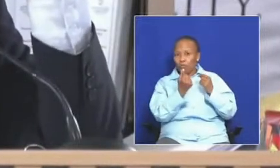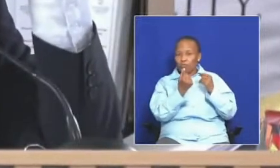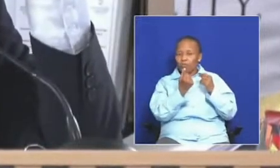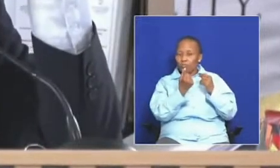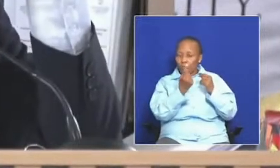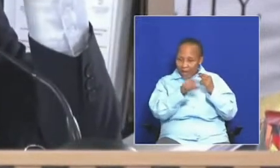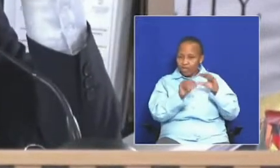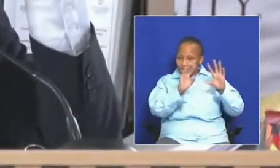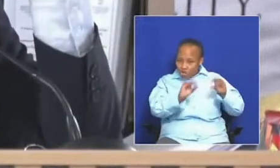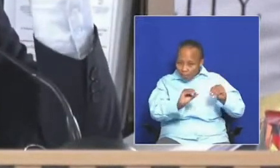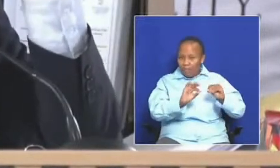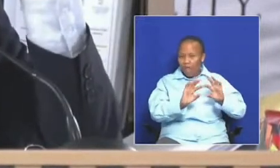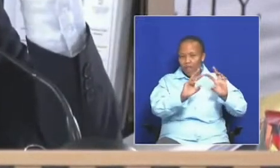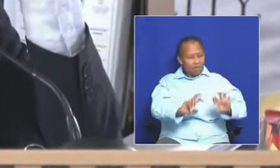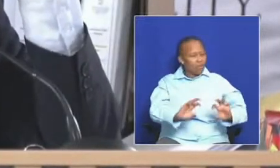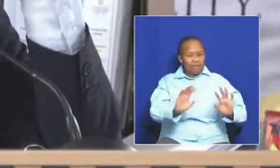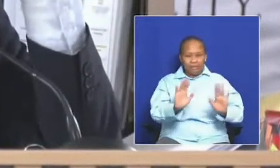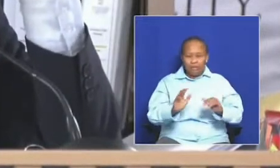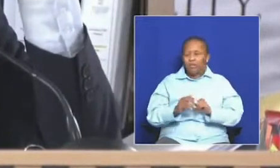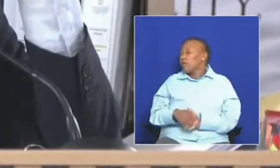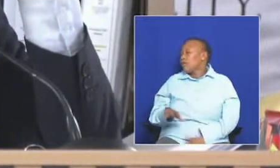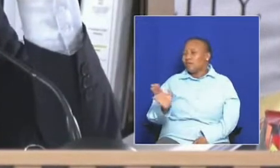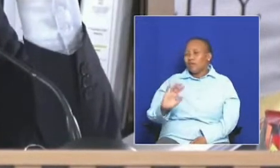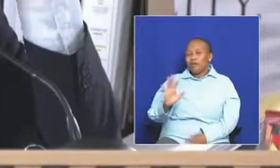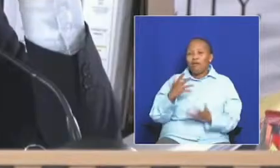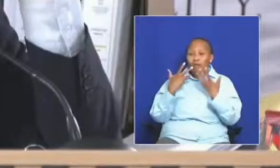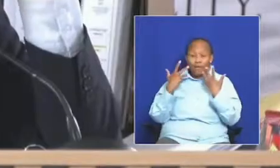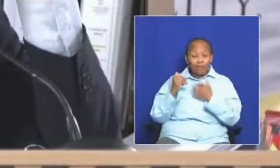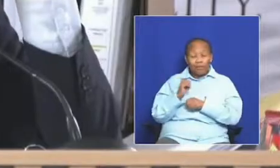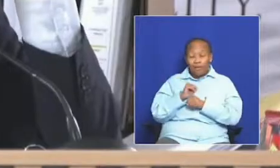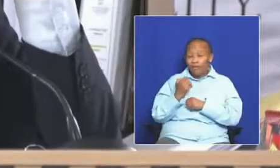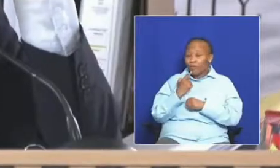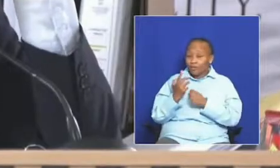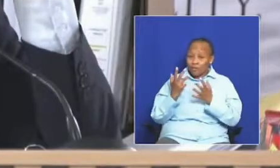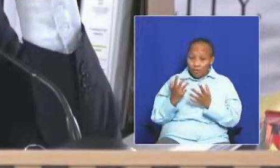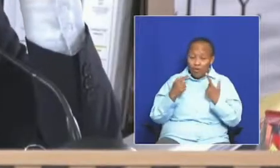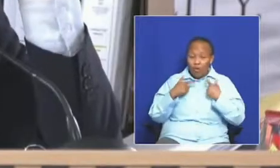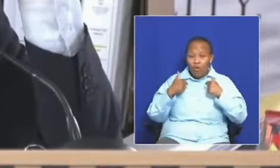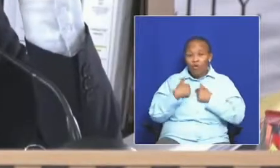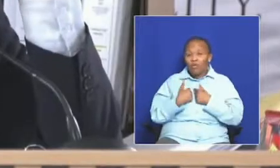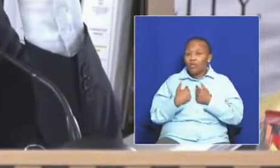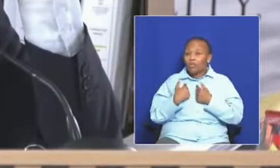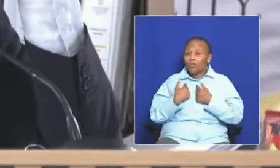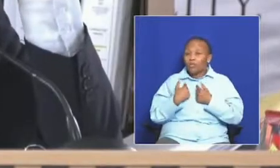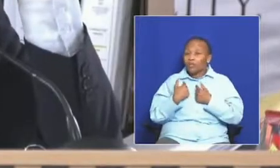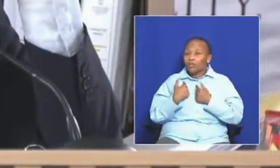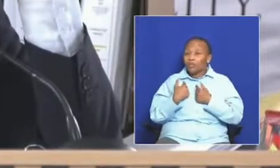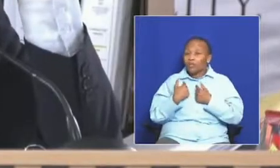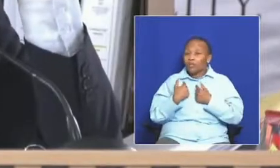understand. Remember, so far you are failing on the first front where you seek to assert your rights